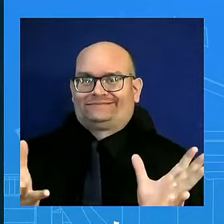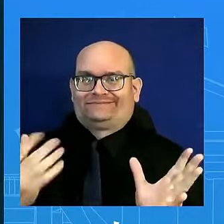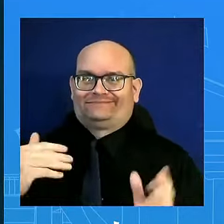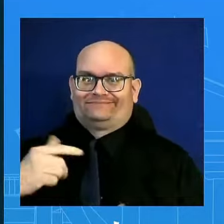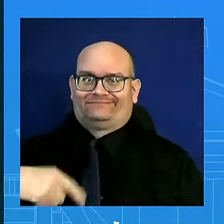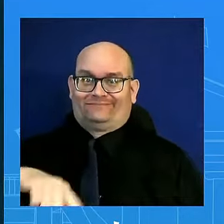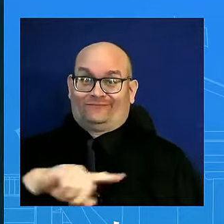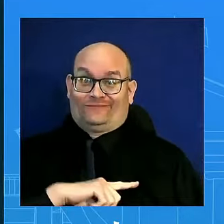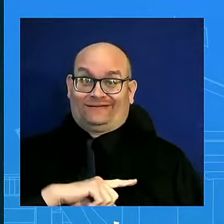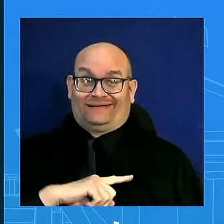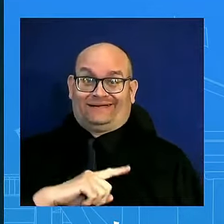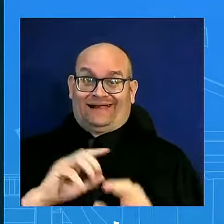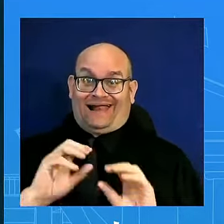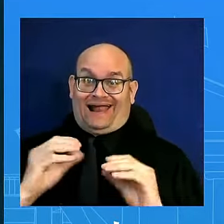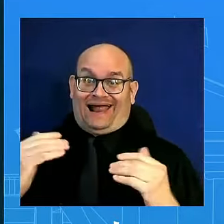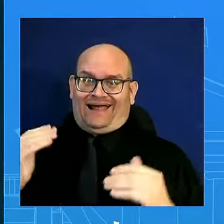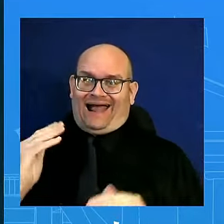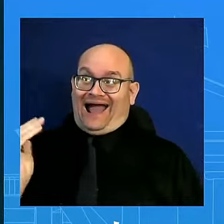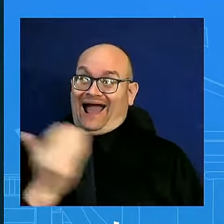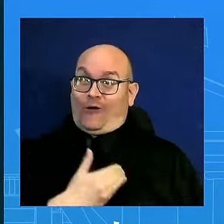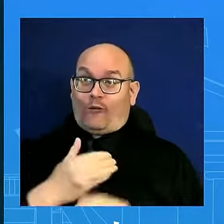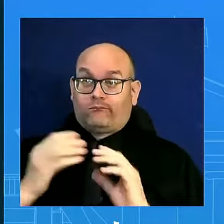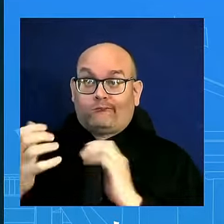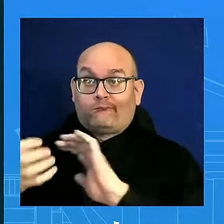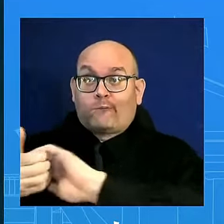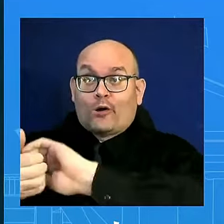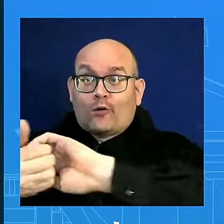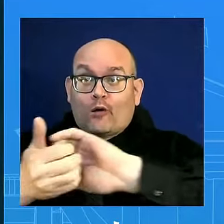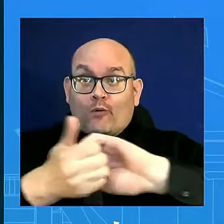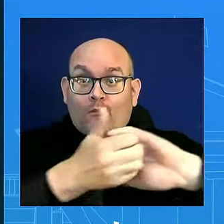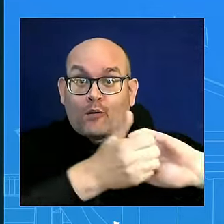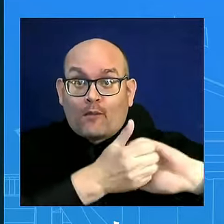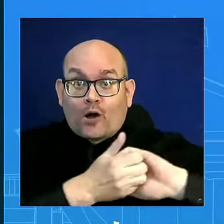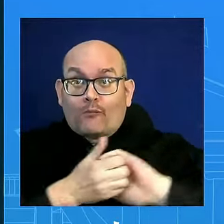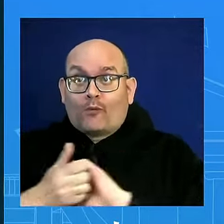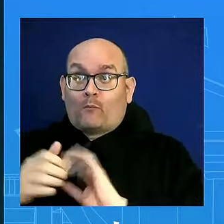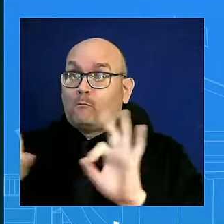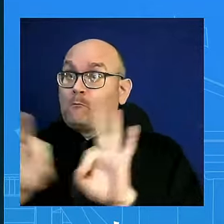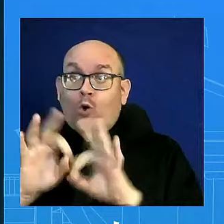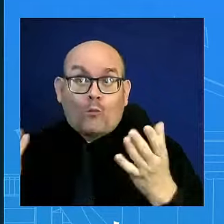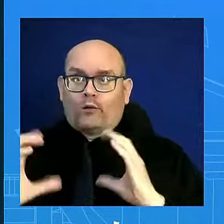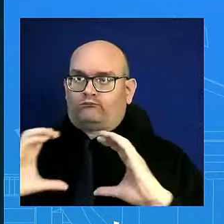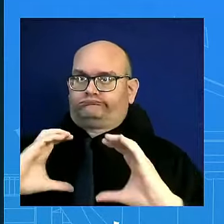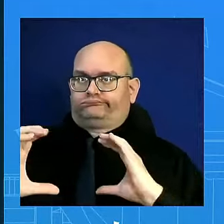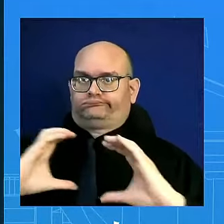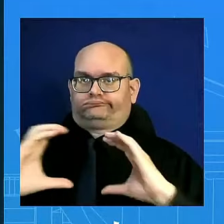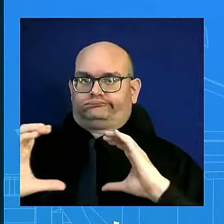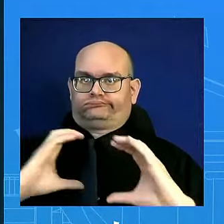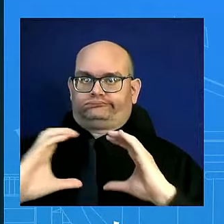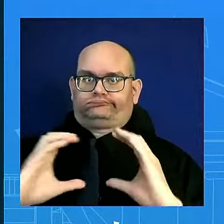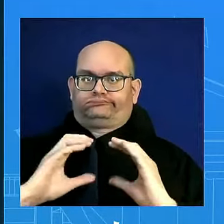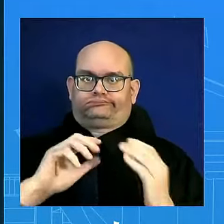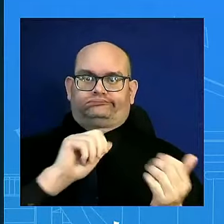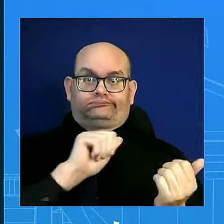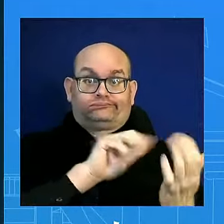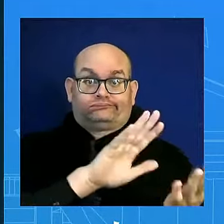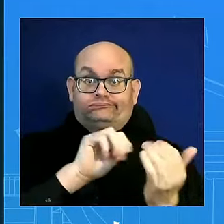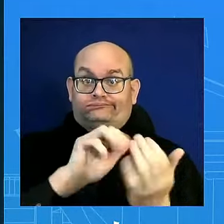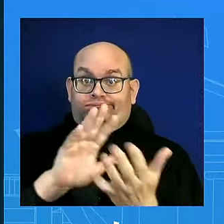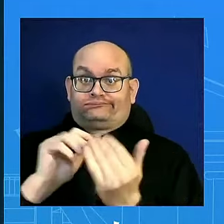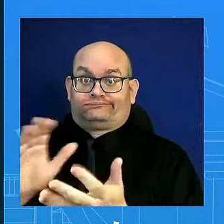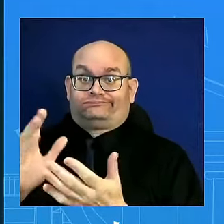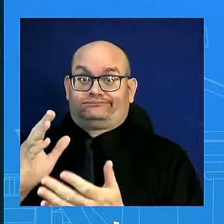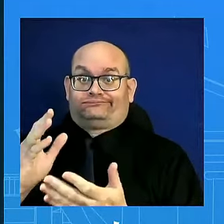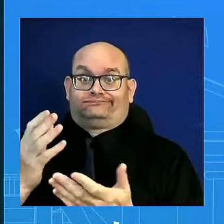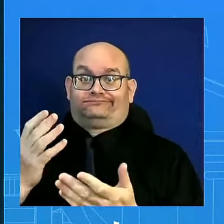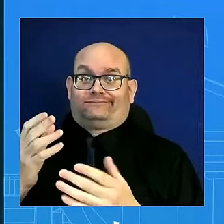we have our partners out there that does the communications. We have ways to do that. Obviously, I'm not going to lay that out. Other ways to do that, I'm not going to